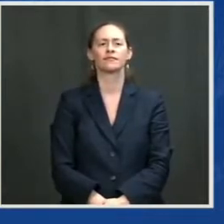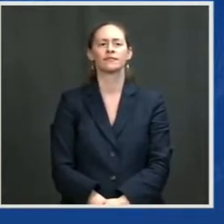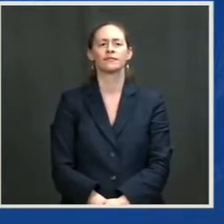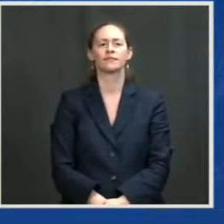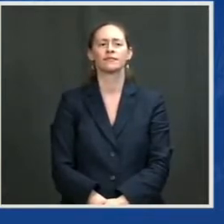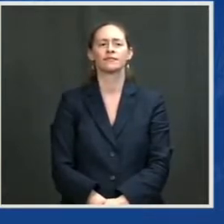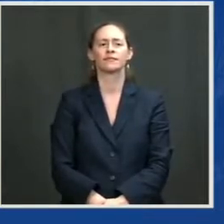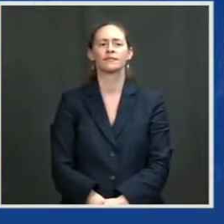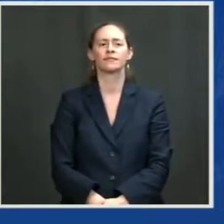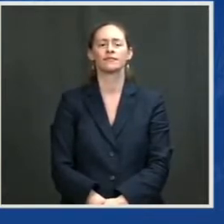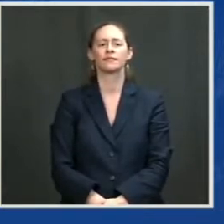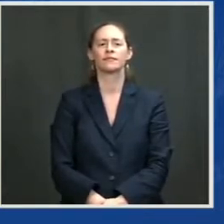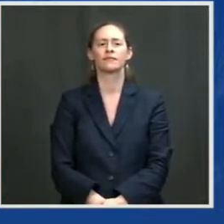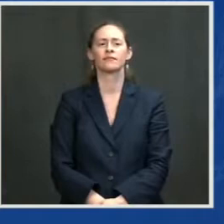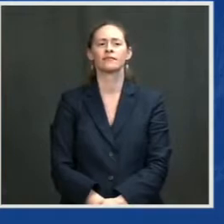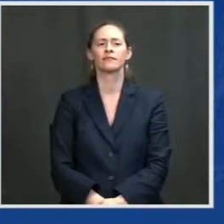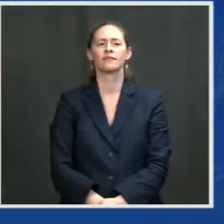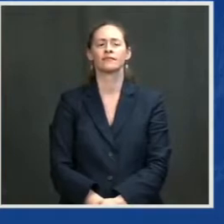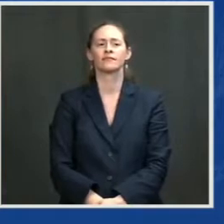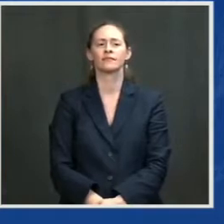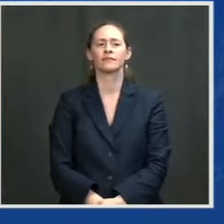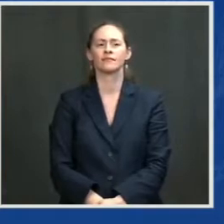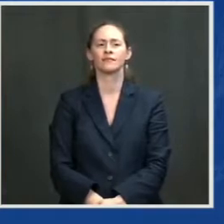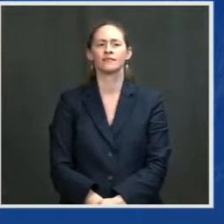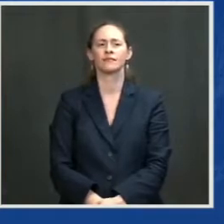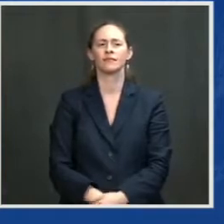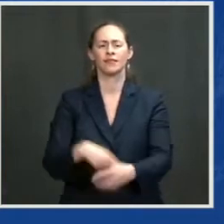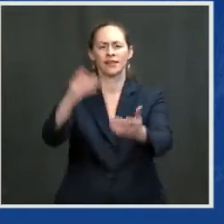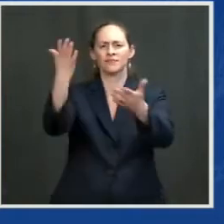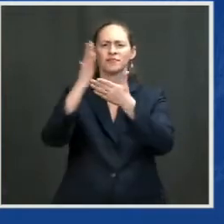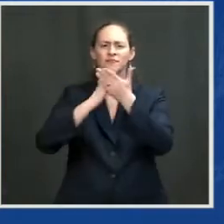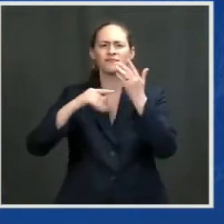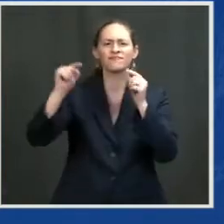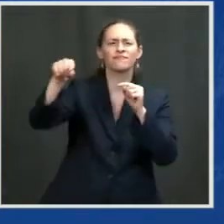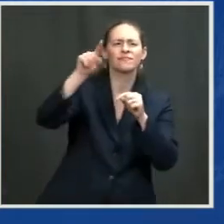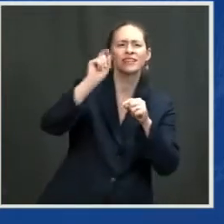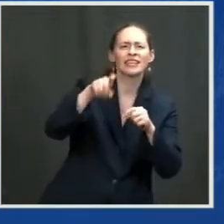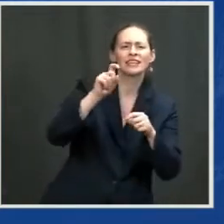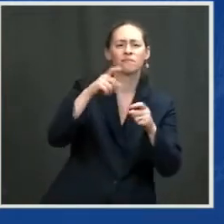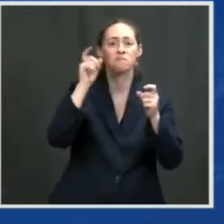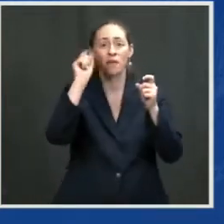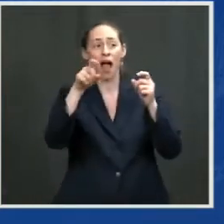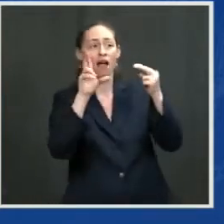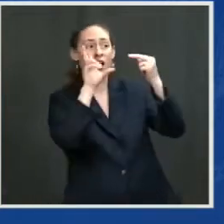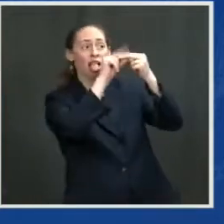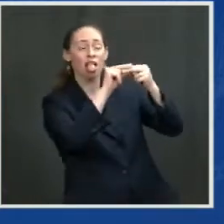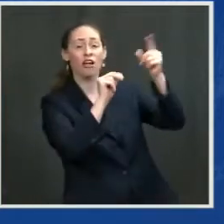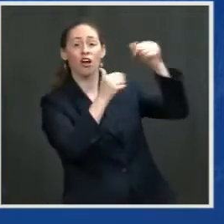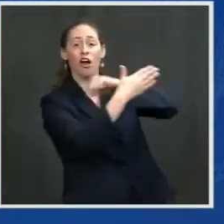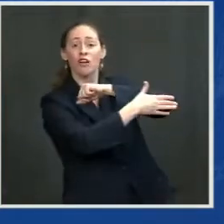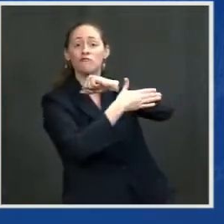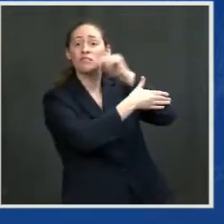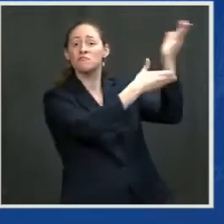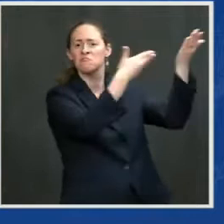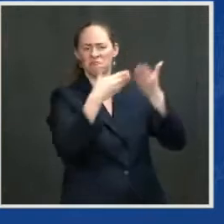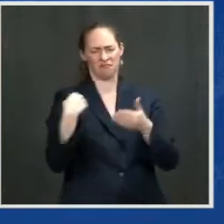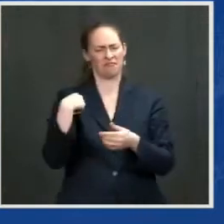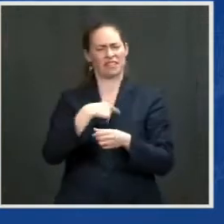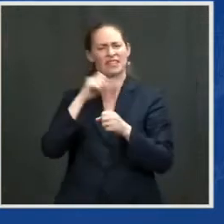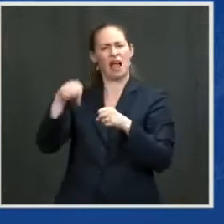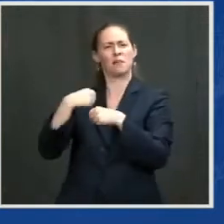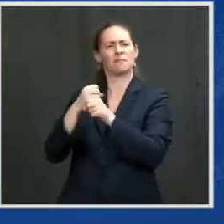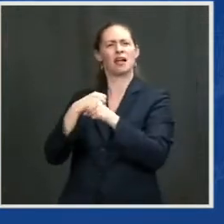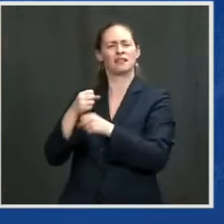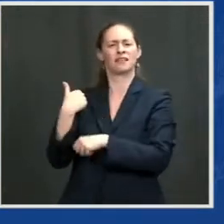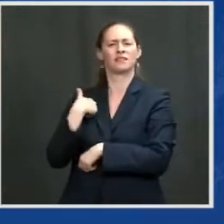a spot you just call the White House. We'll find you any company that makes those railings, for example, as one concrete example, rather than going abroad